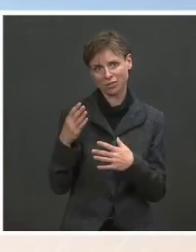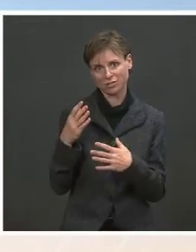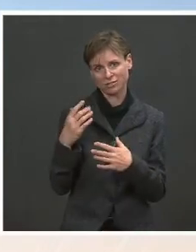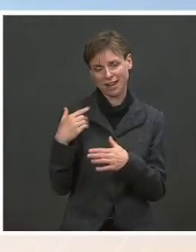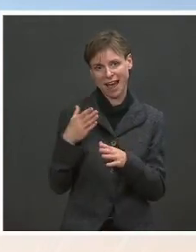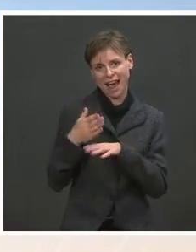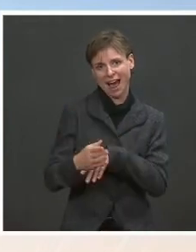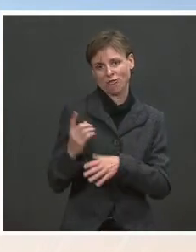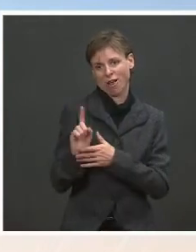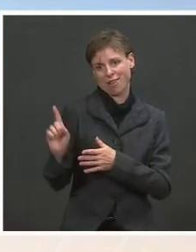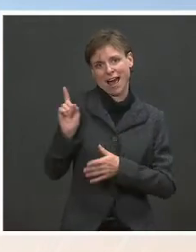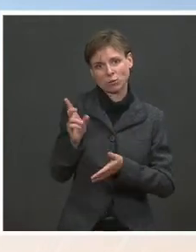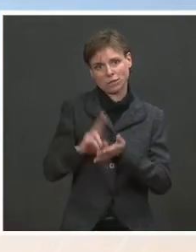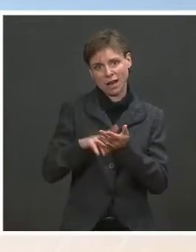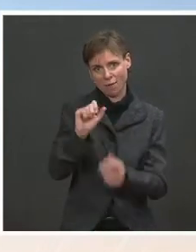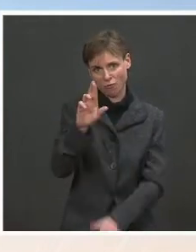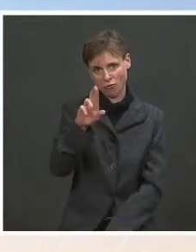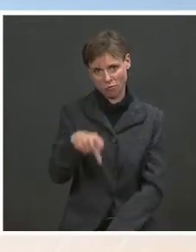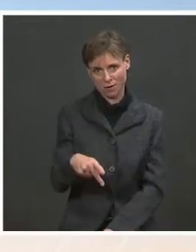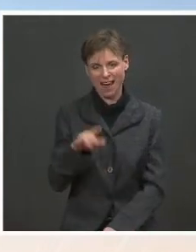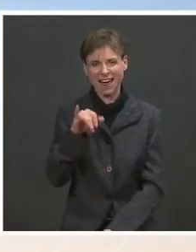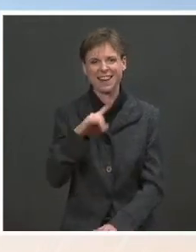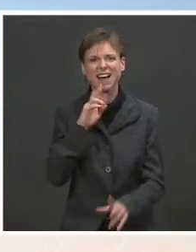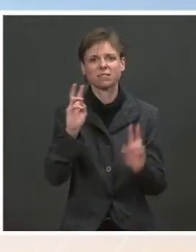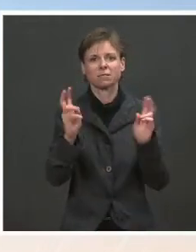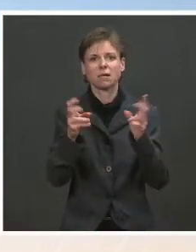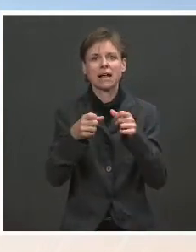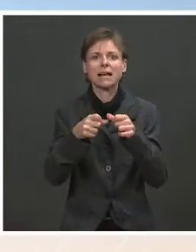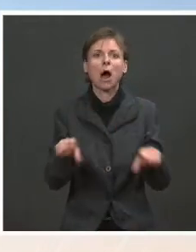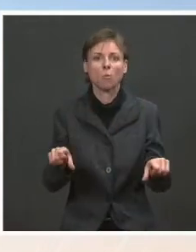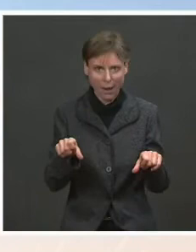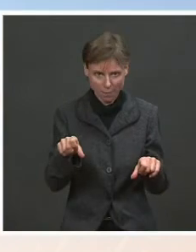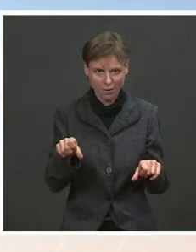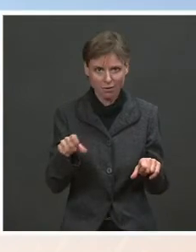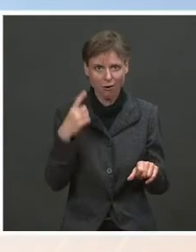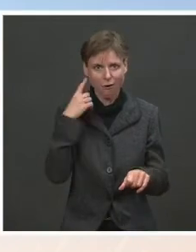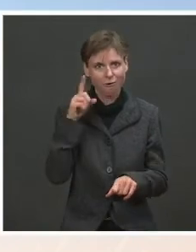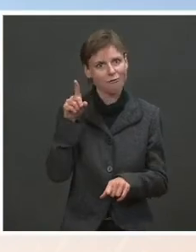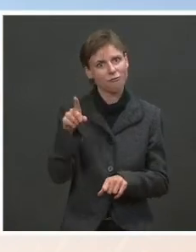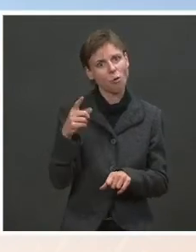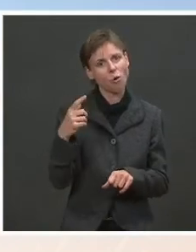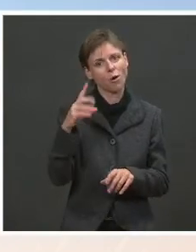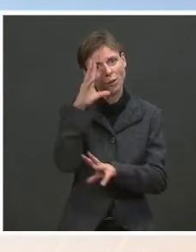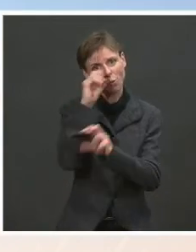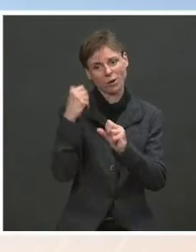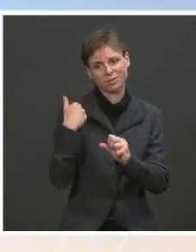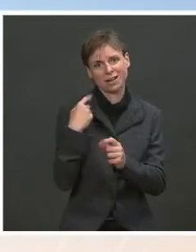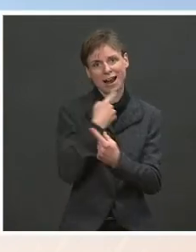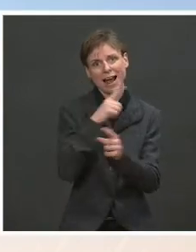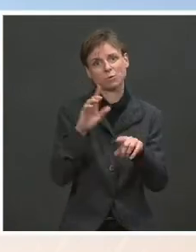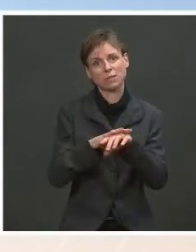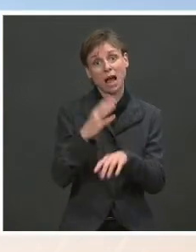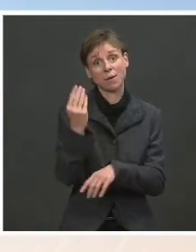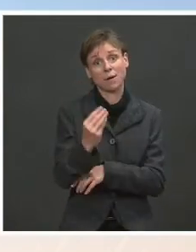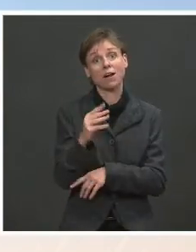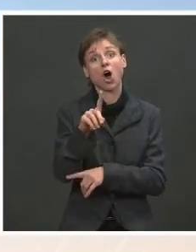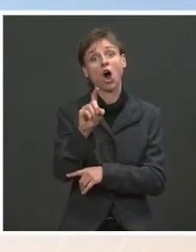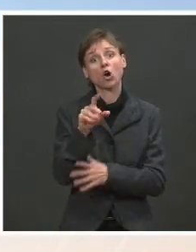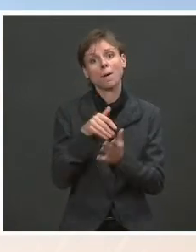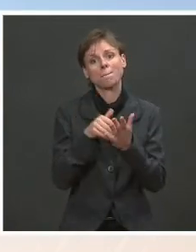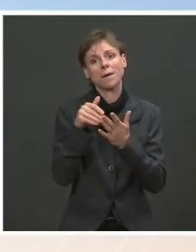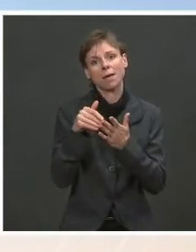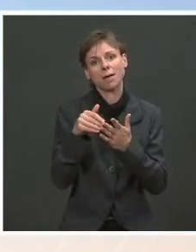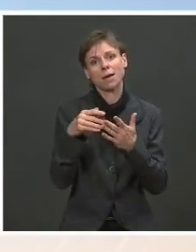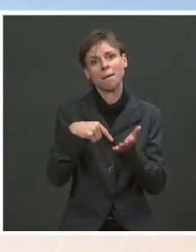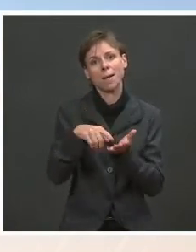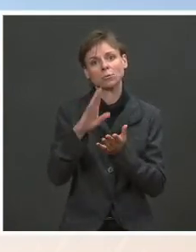rescue plan. This is a key down payment toward the president's announcement on Monday that 100 million payments would be sent in 10 days.